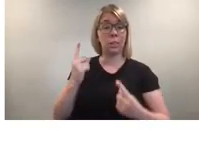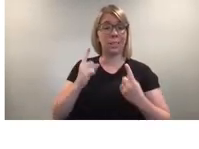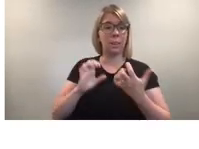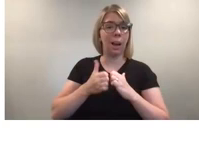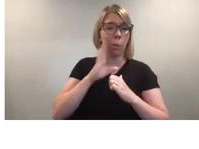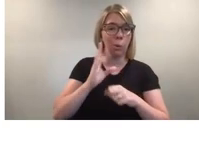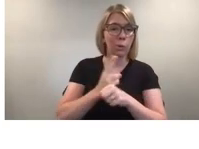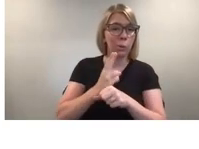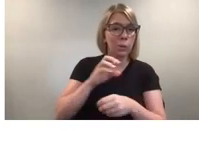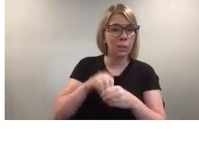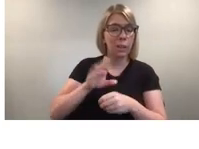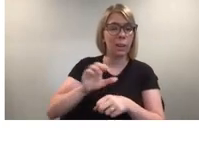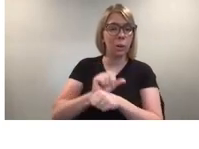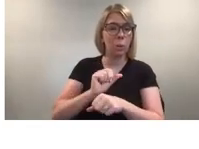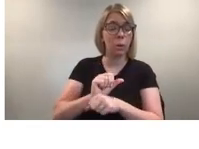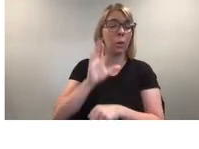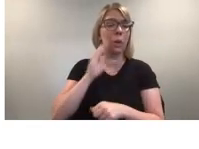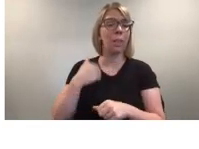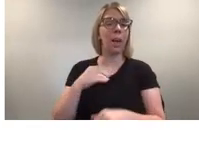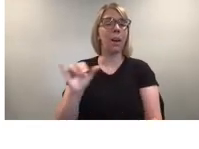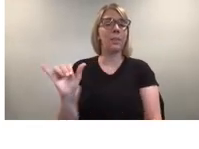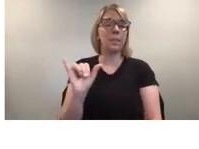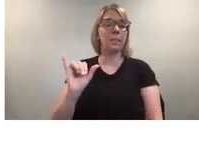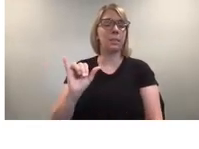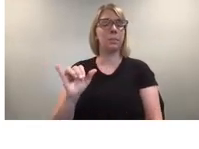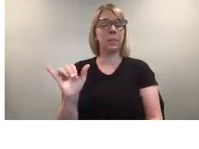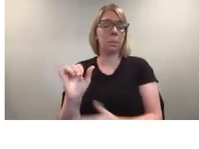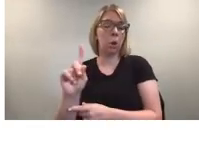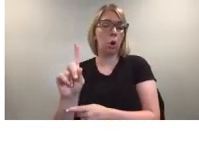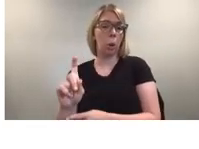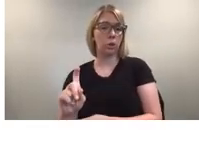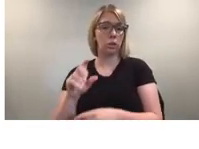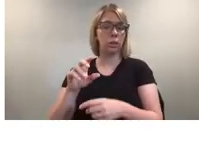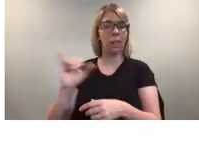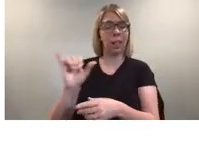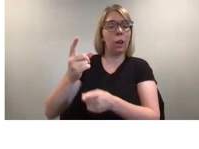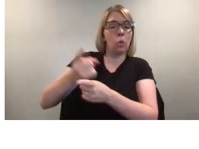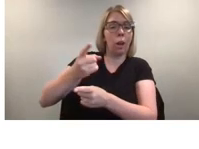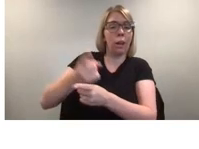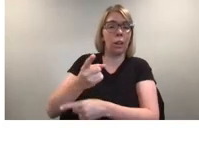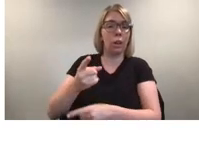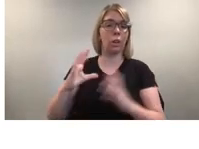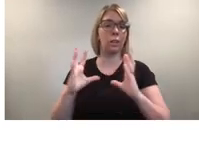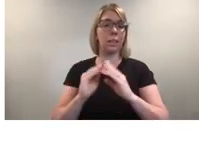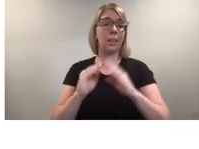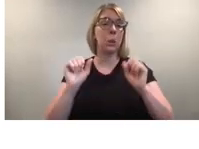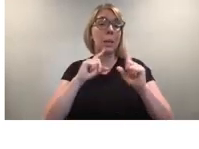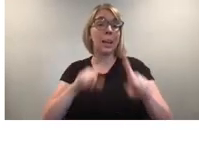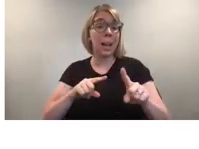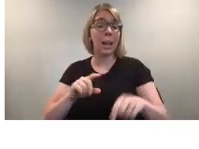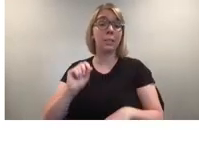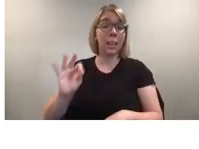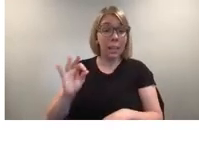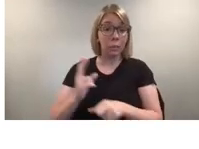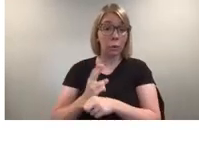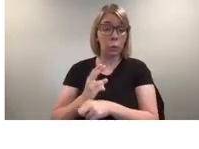And so there will be some questions, just like we would have in a regular session. So feel free to answer the questions about Flip if you've used it or if you